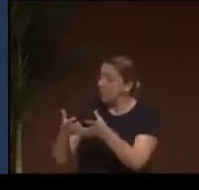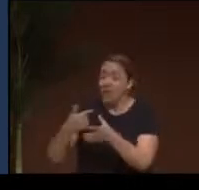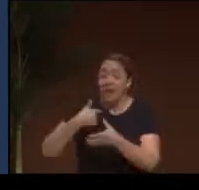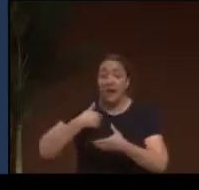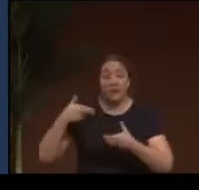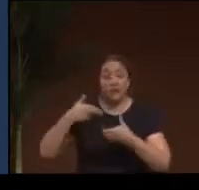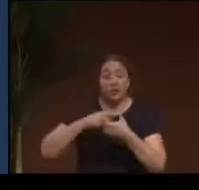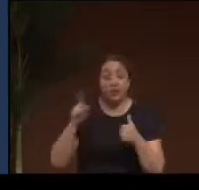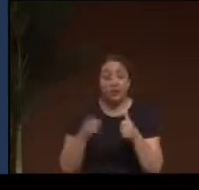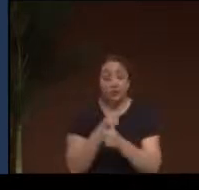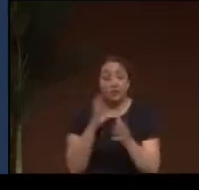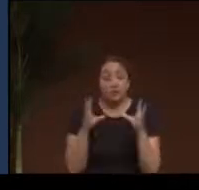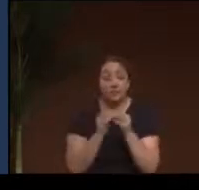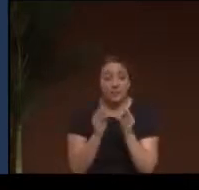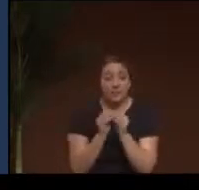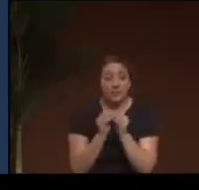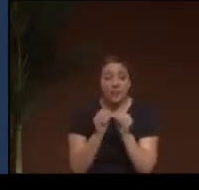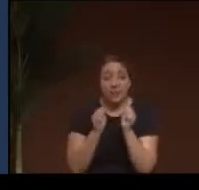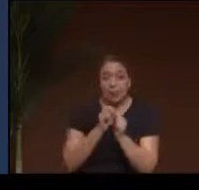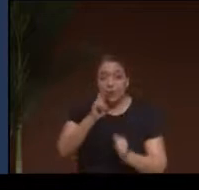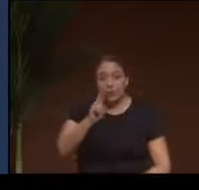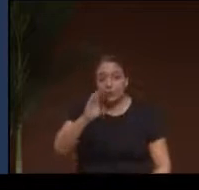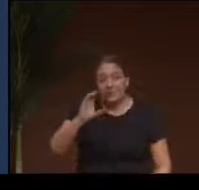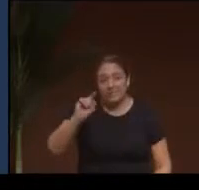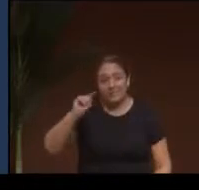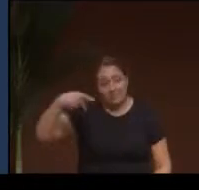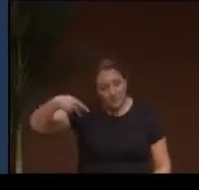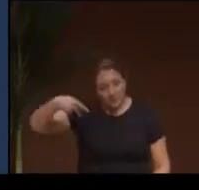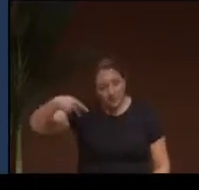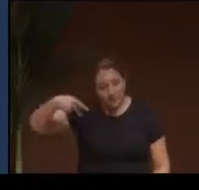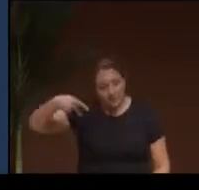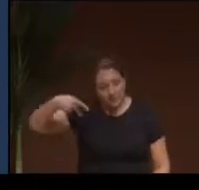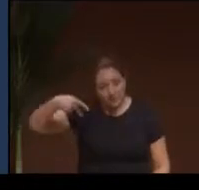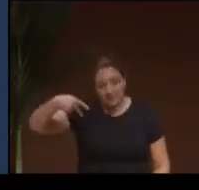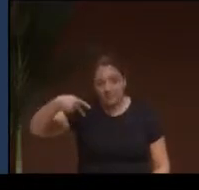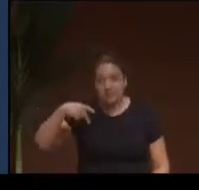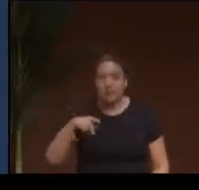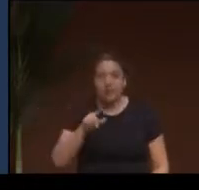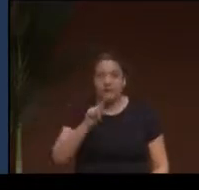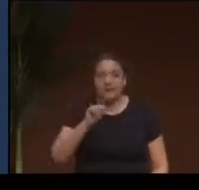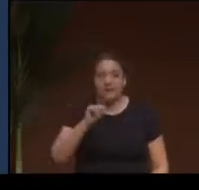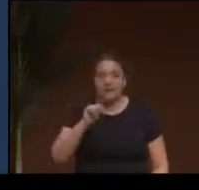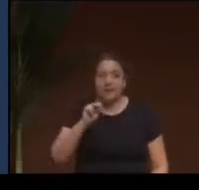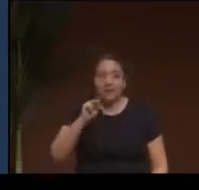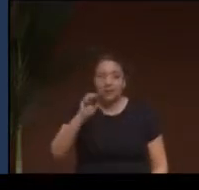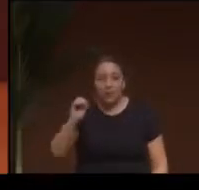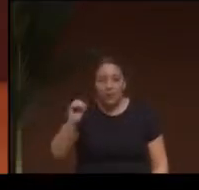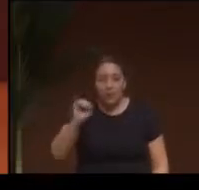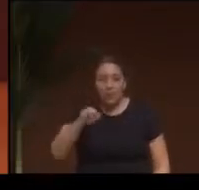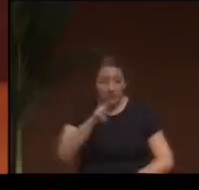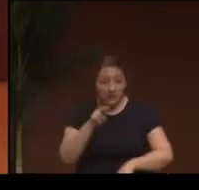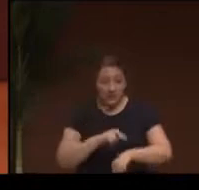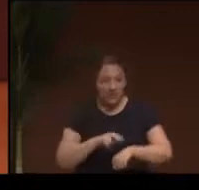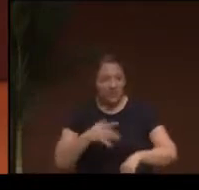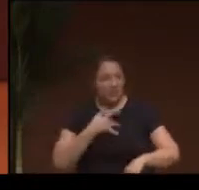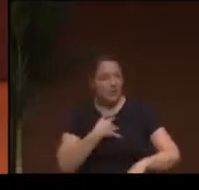first meeting with the UCTP. The Taino Nation had this idea that they were